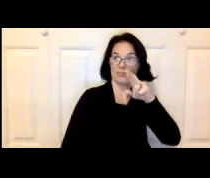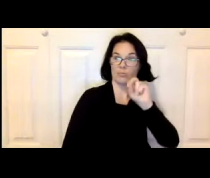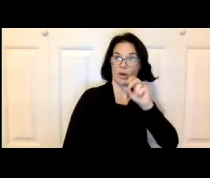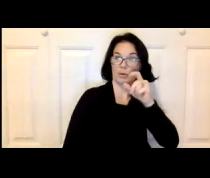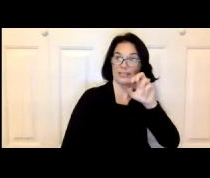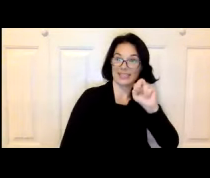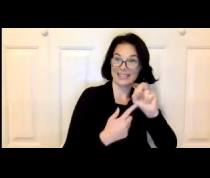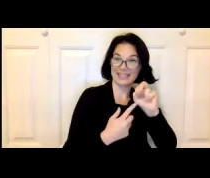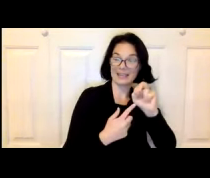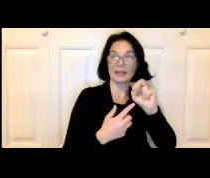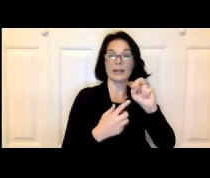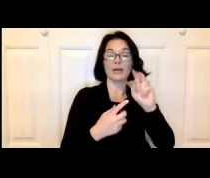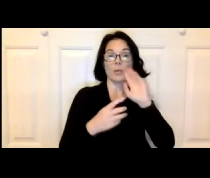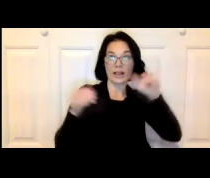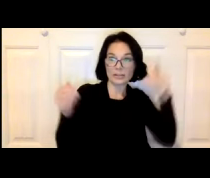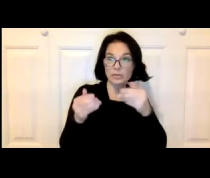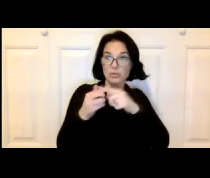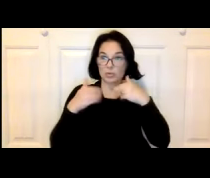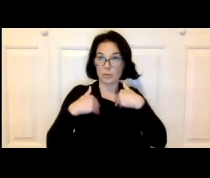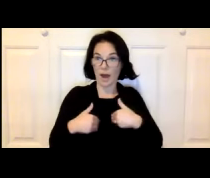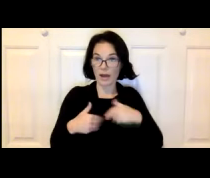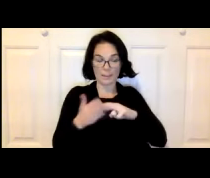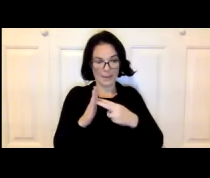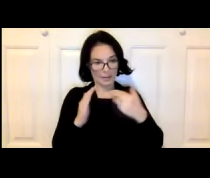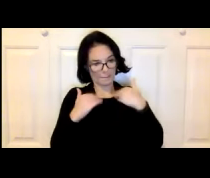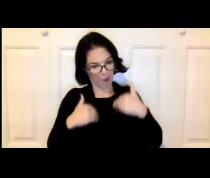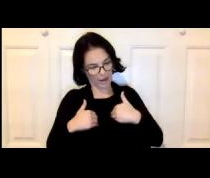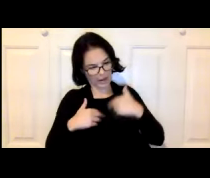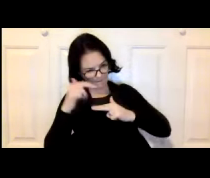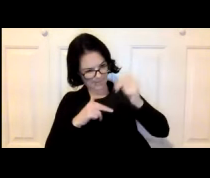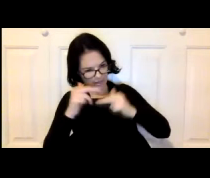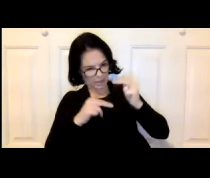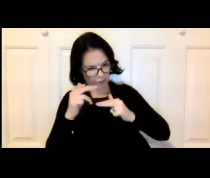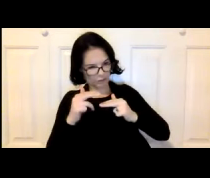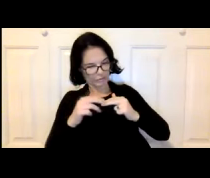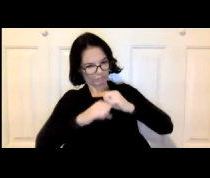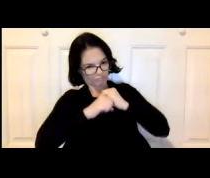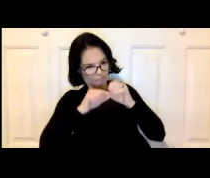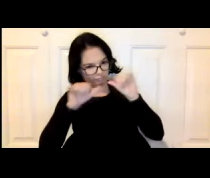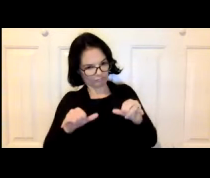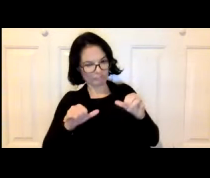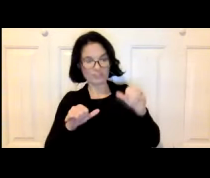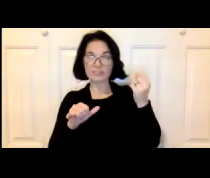to this specific protein. So it's impossible to get COVID-19 from a